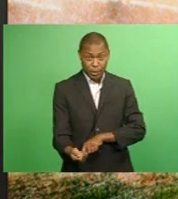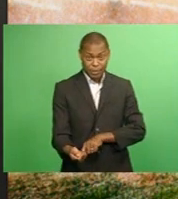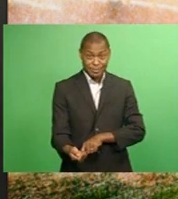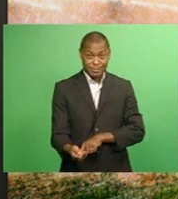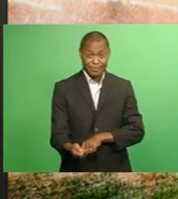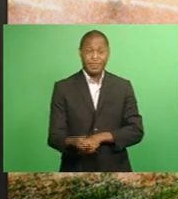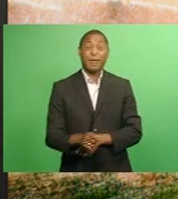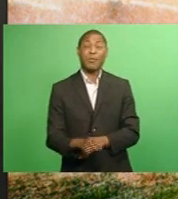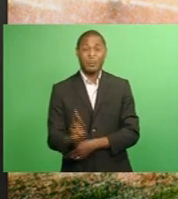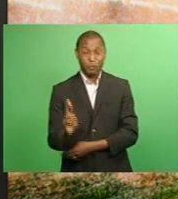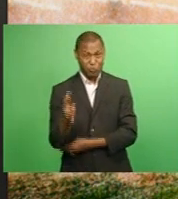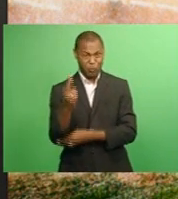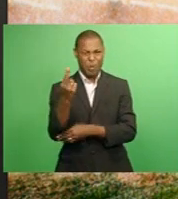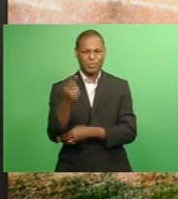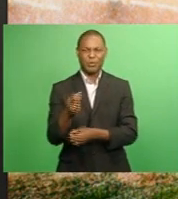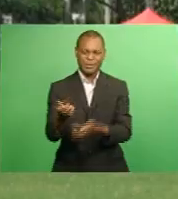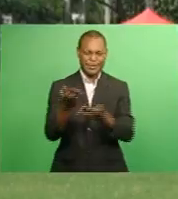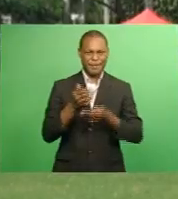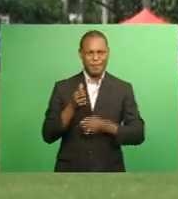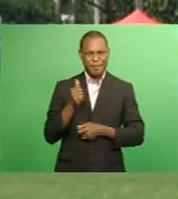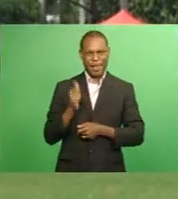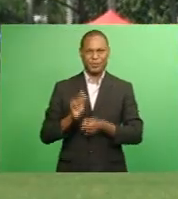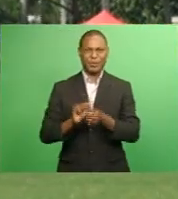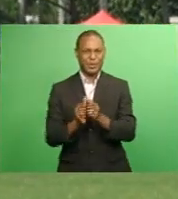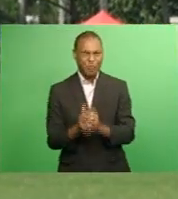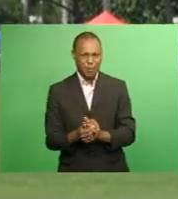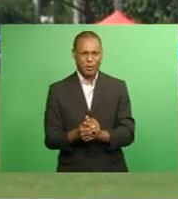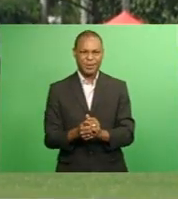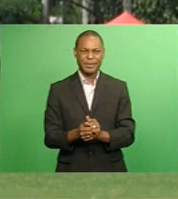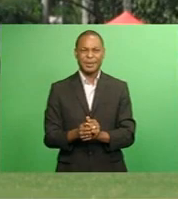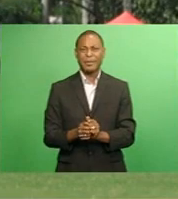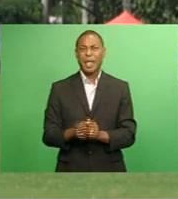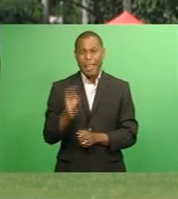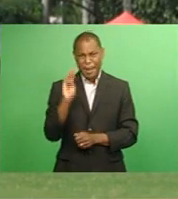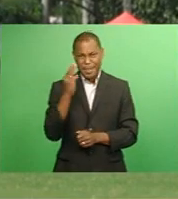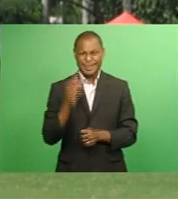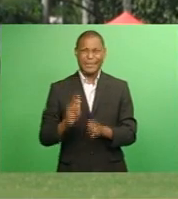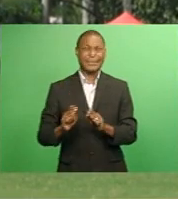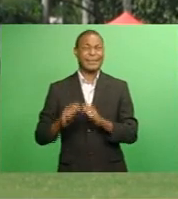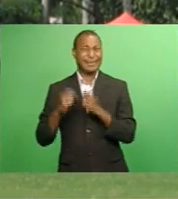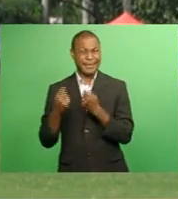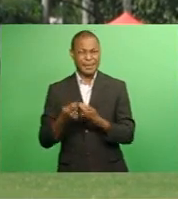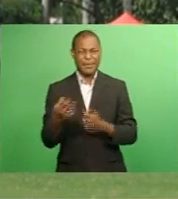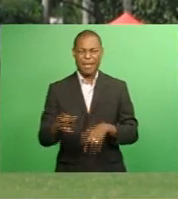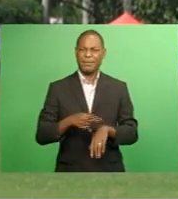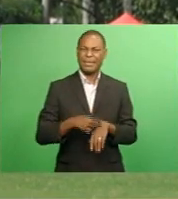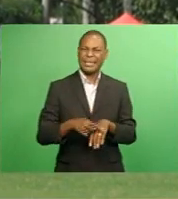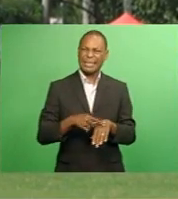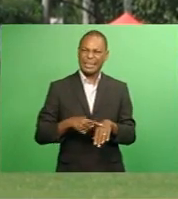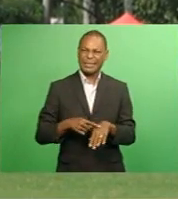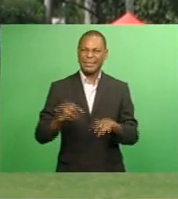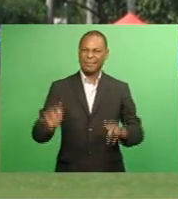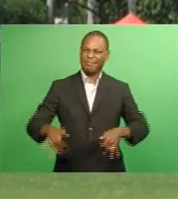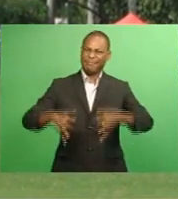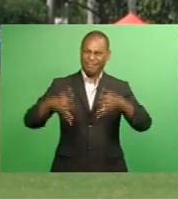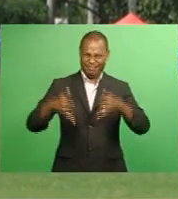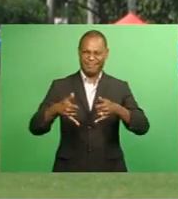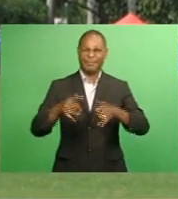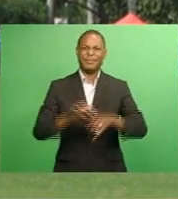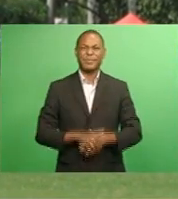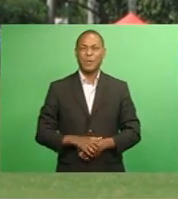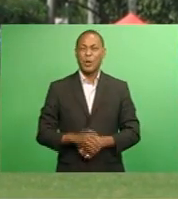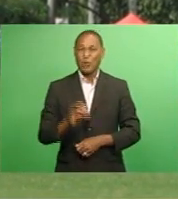giving back to the sport. A Masters team is part of the Easter Cup Championship being played at Albert Park, and the former stars have